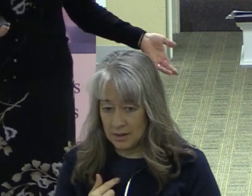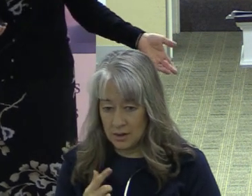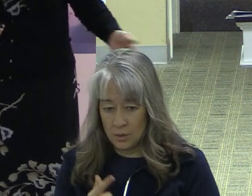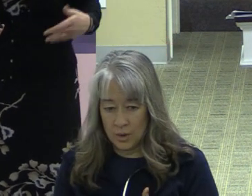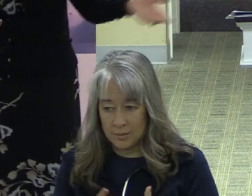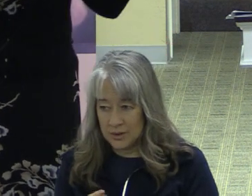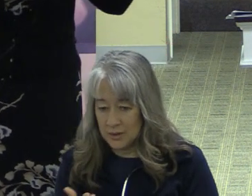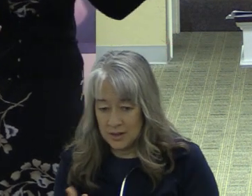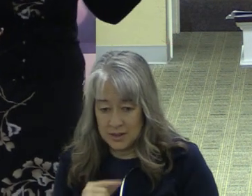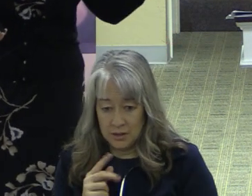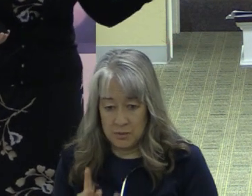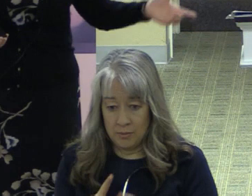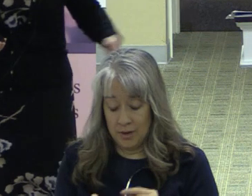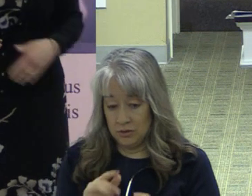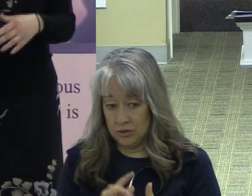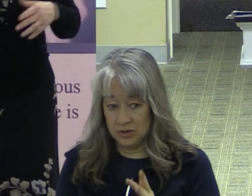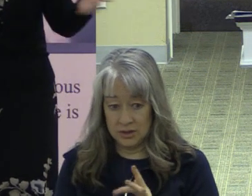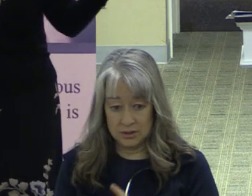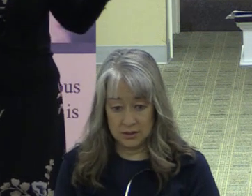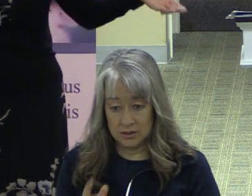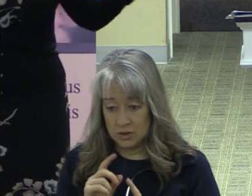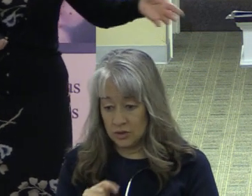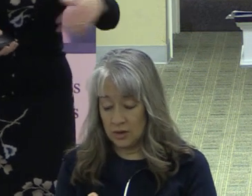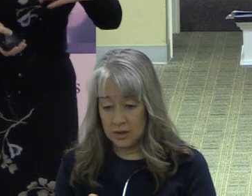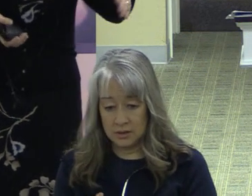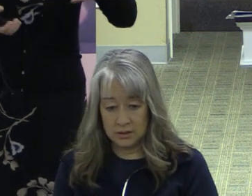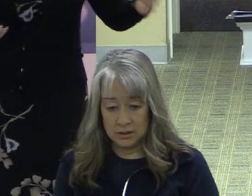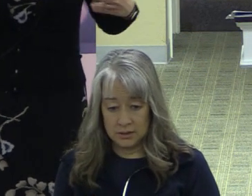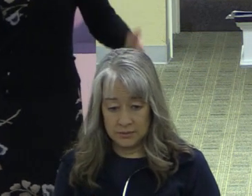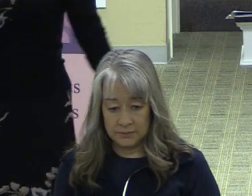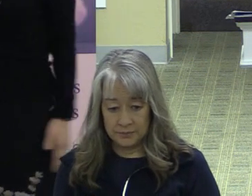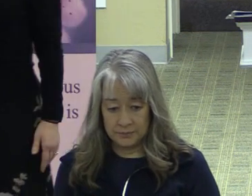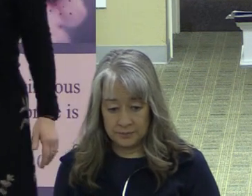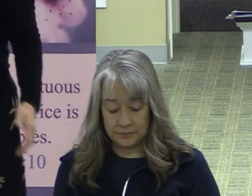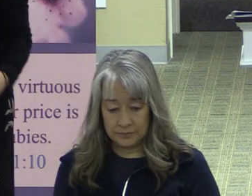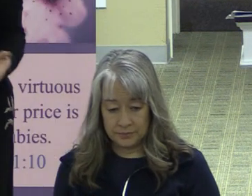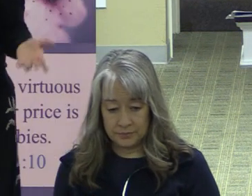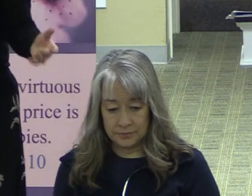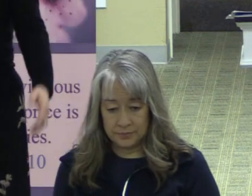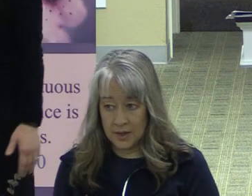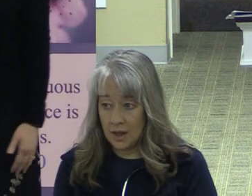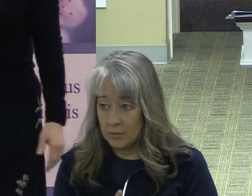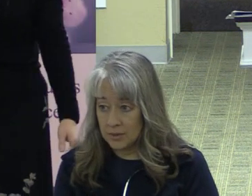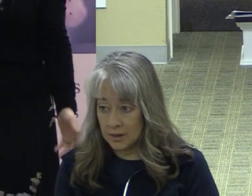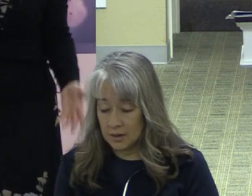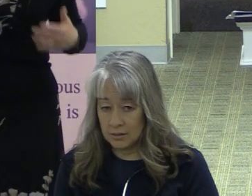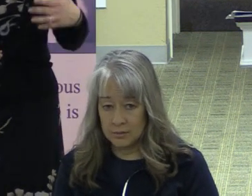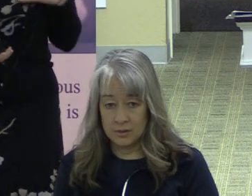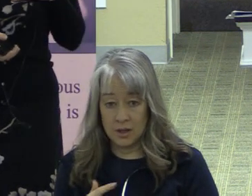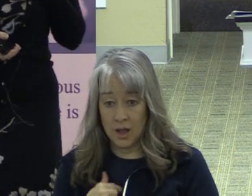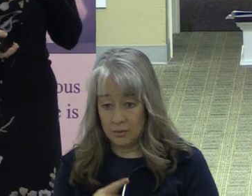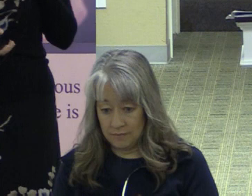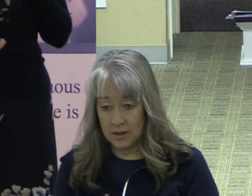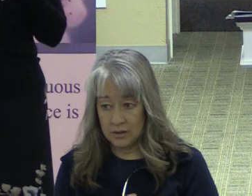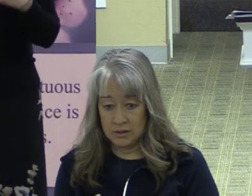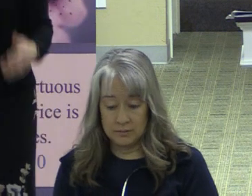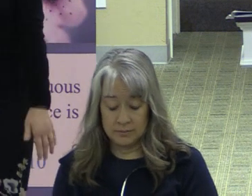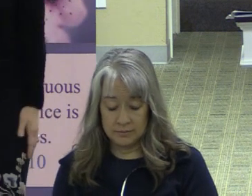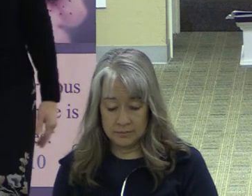am I doing out here telling people about Jesus and trying to, like, you know, help them? Like, I'm going to fail